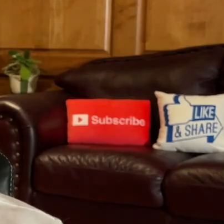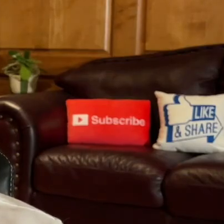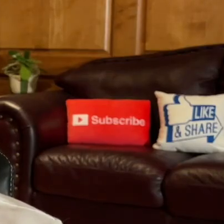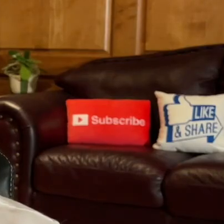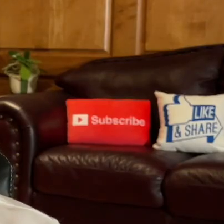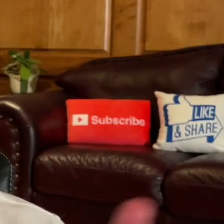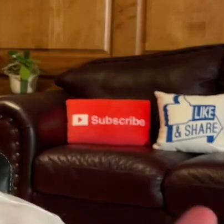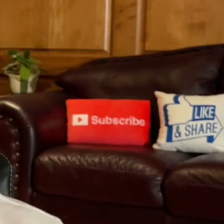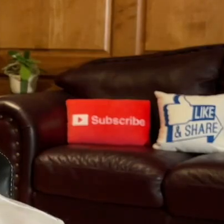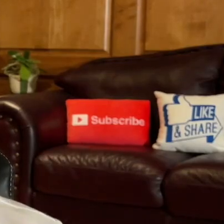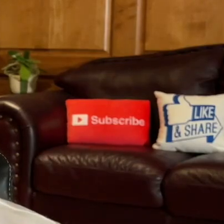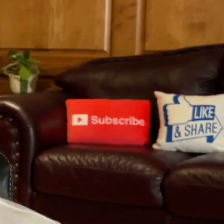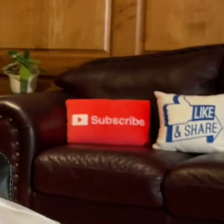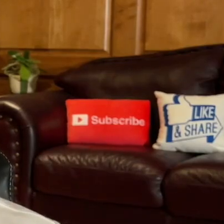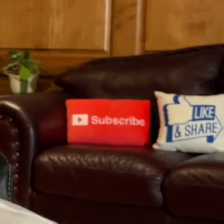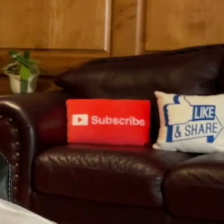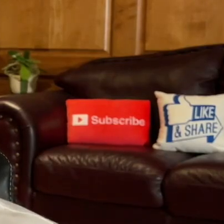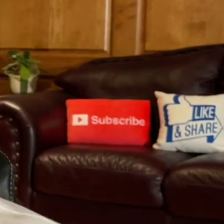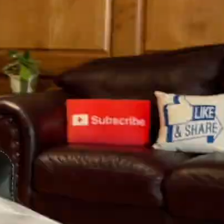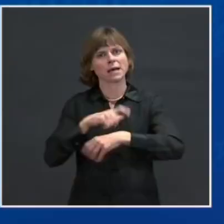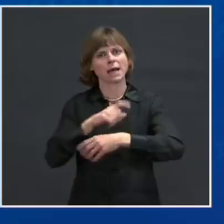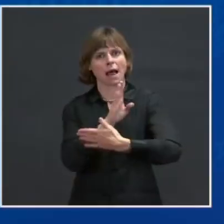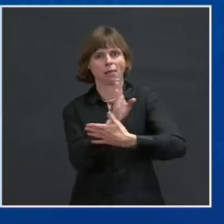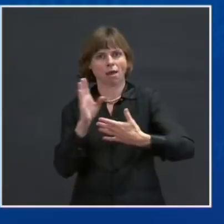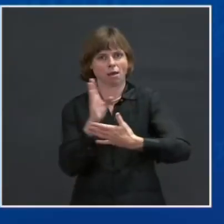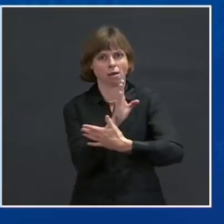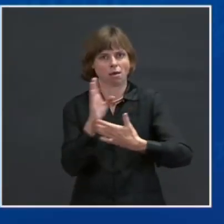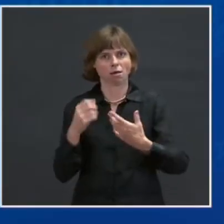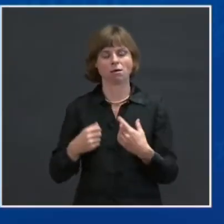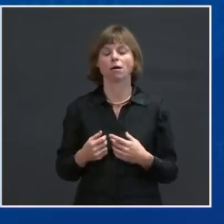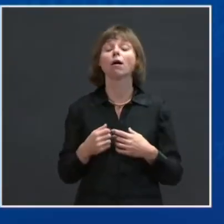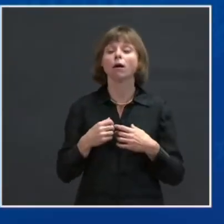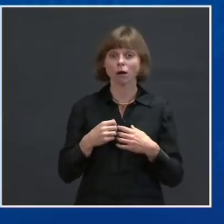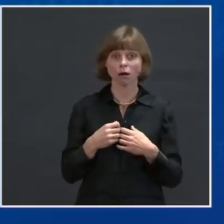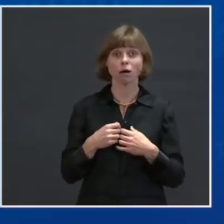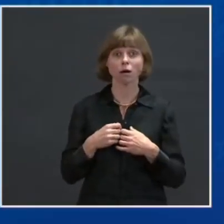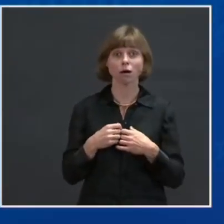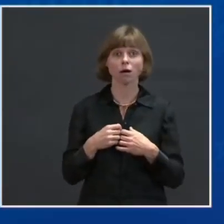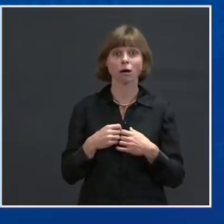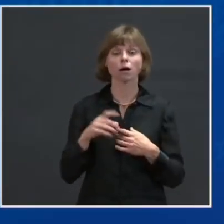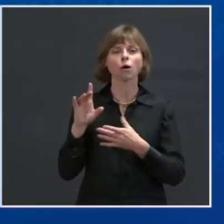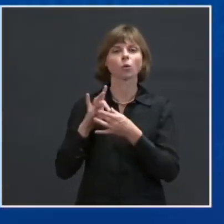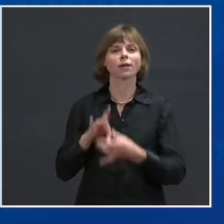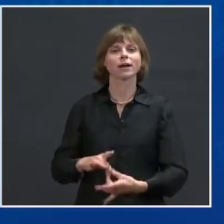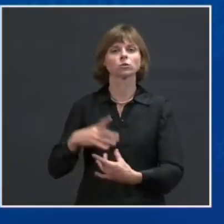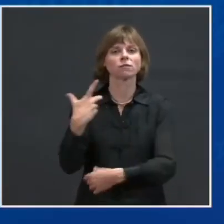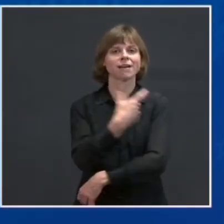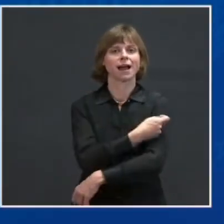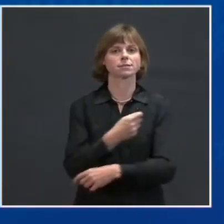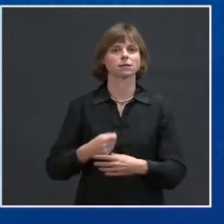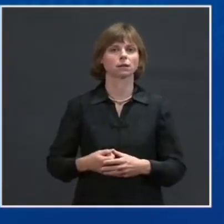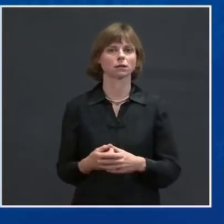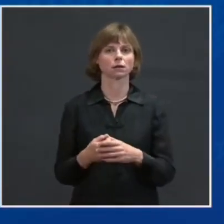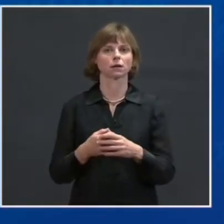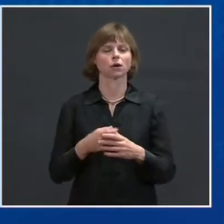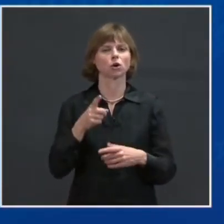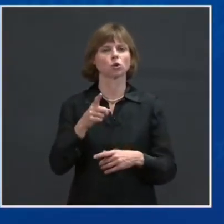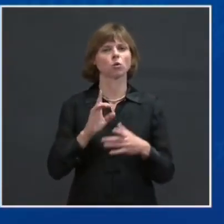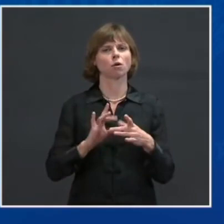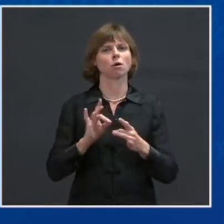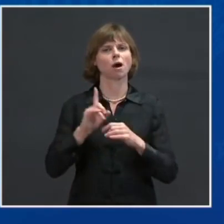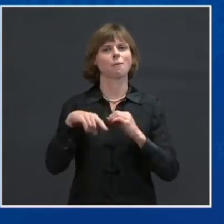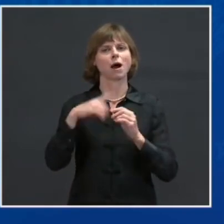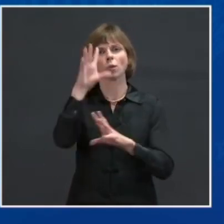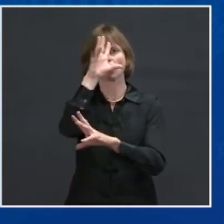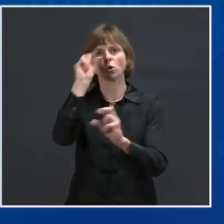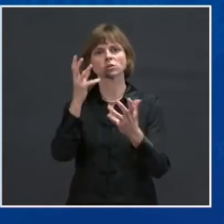on that question. Let me know your thoughts. Jen, first on the vaccine, you were talking earlier about how the president wants to address the